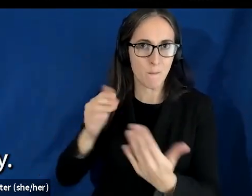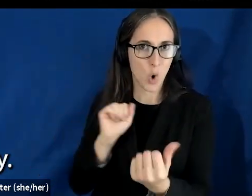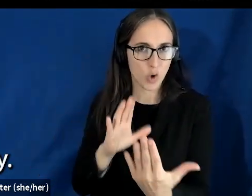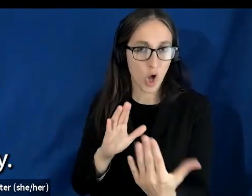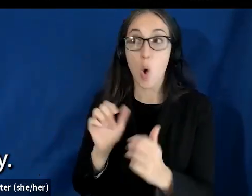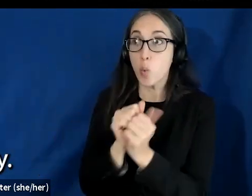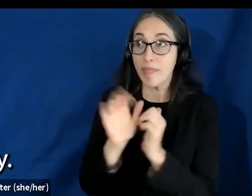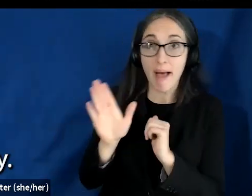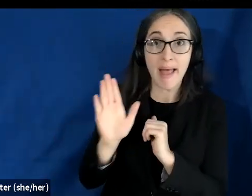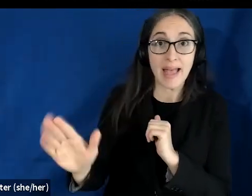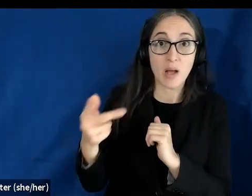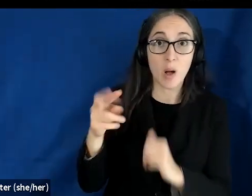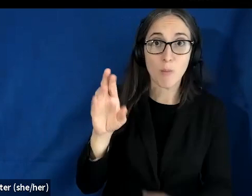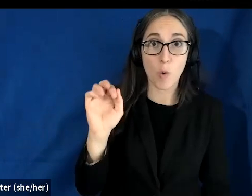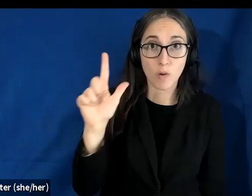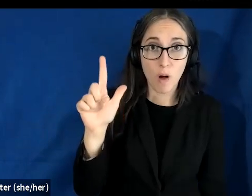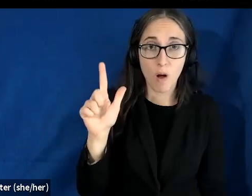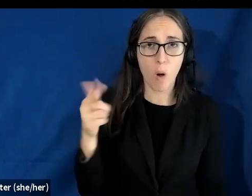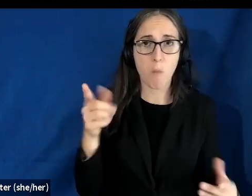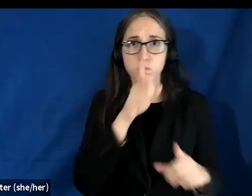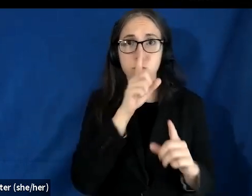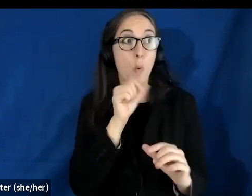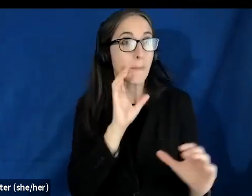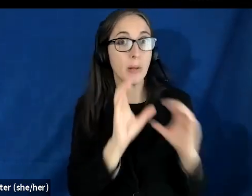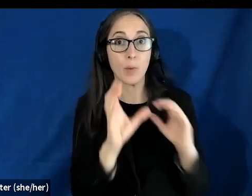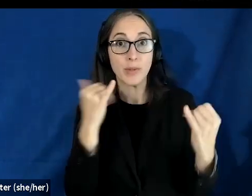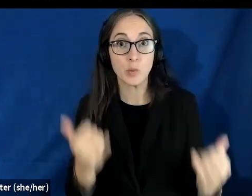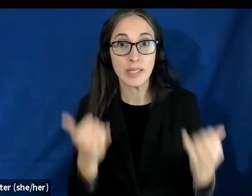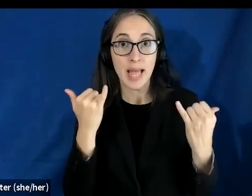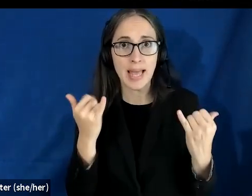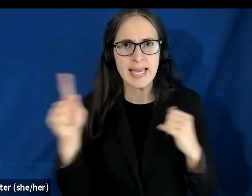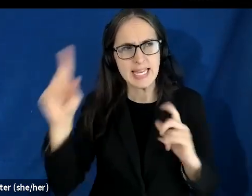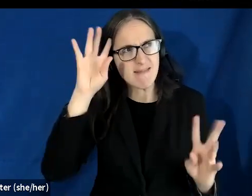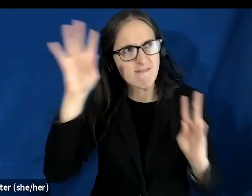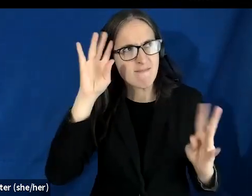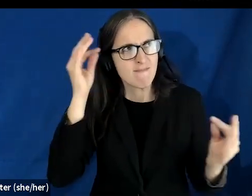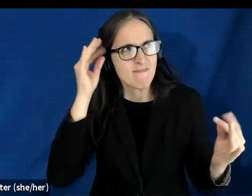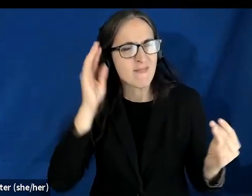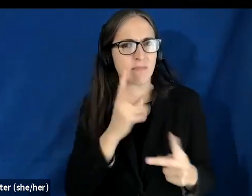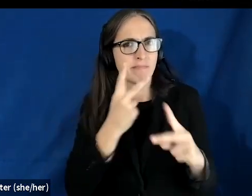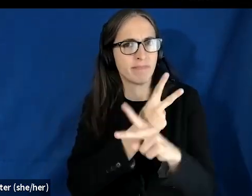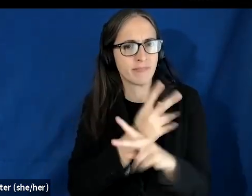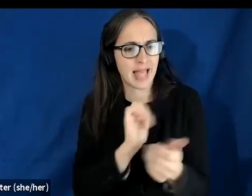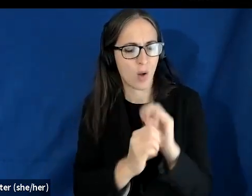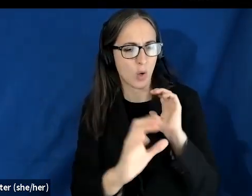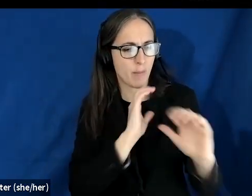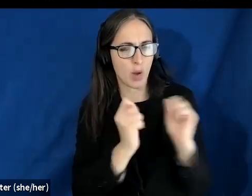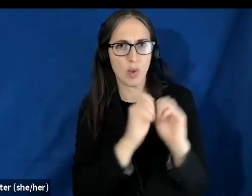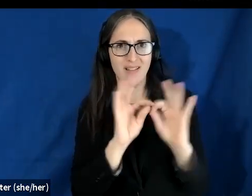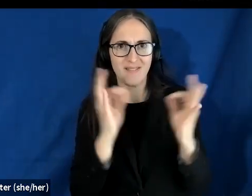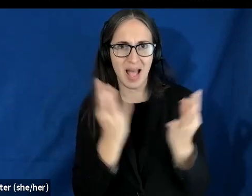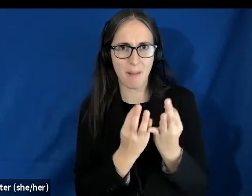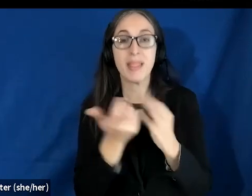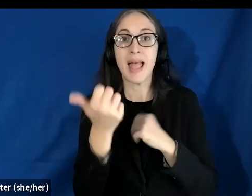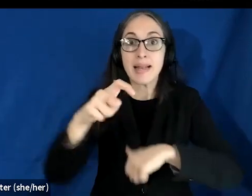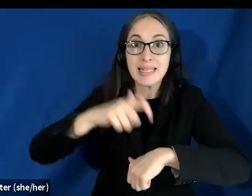be communicating today. And he invented that because he was looking for a way to communicate with his family. So every time you type in